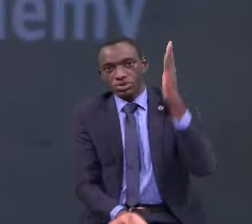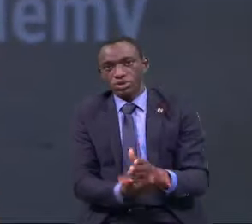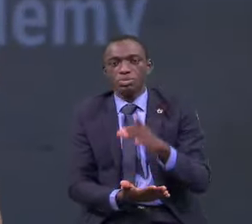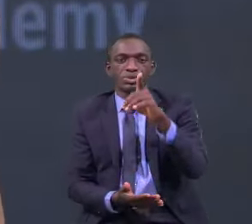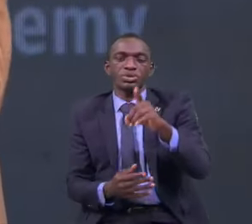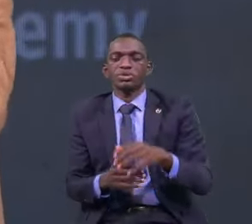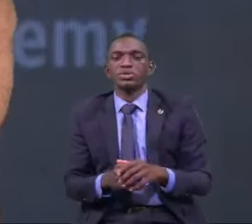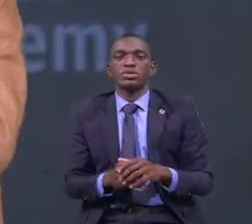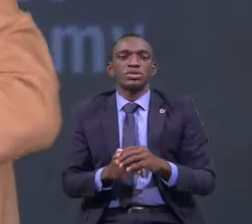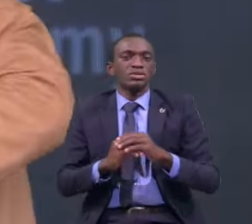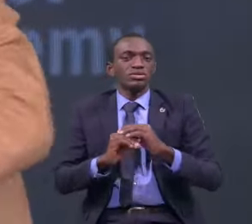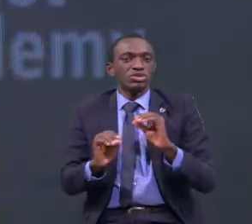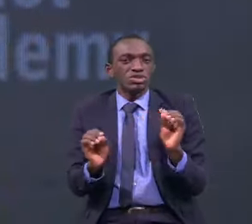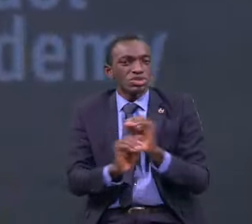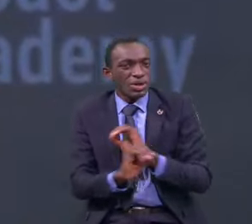Nothing will stop me.